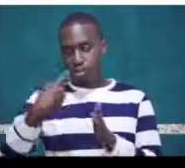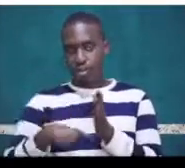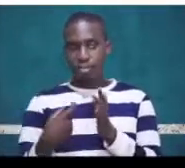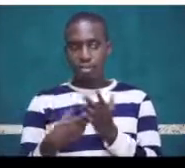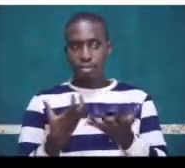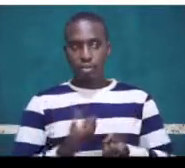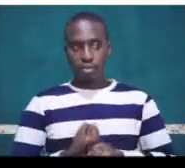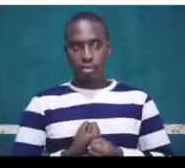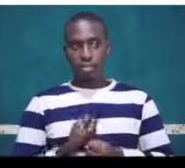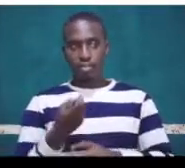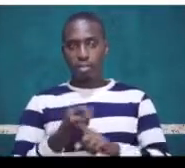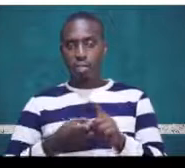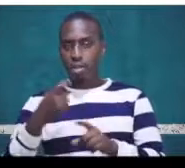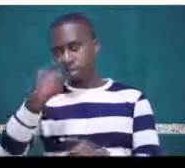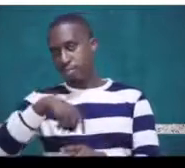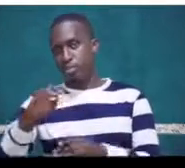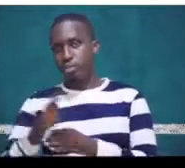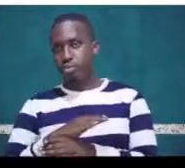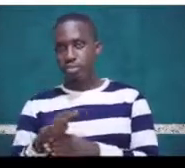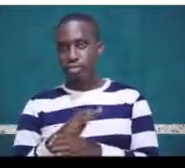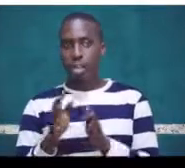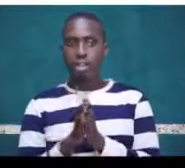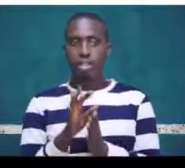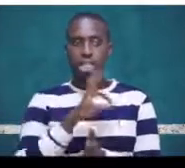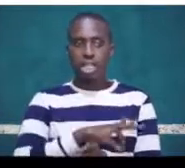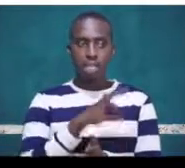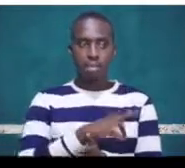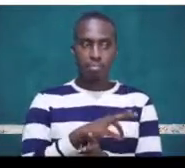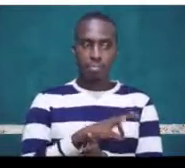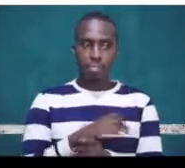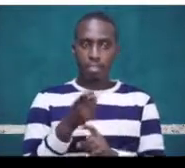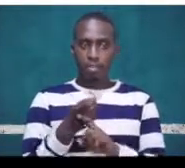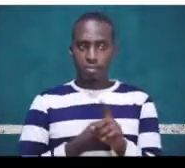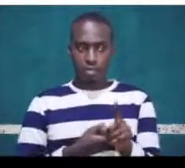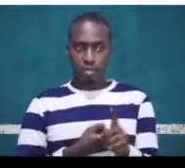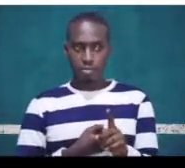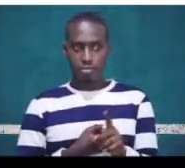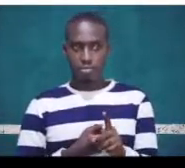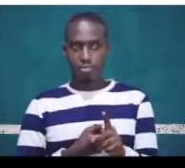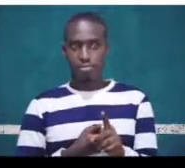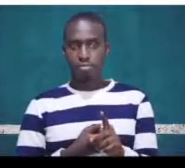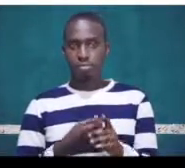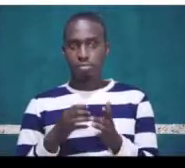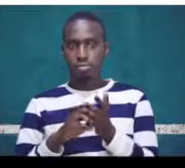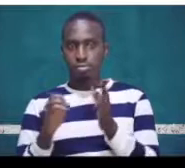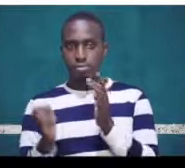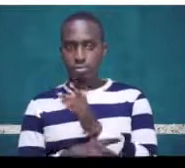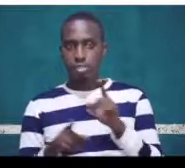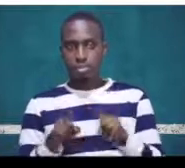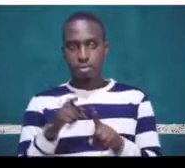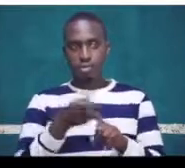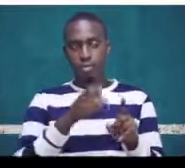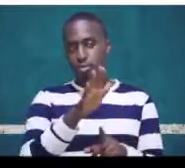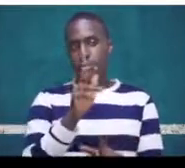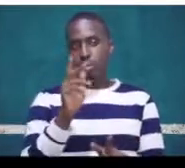tax due from individual businesses and incomes from remunerations, like that money,